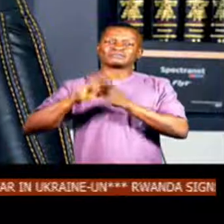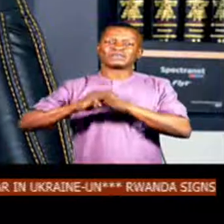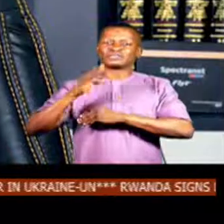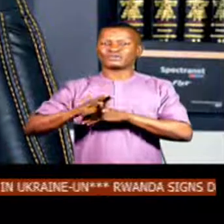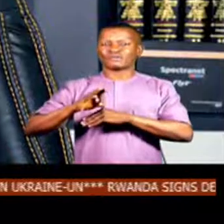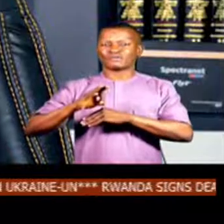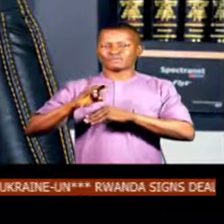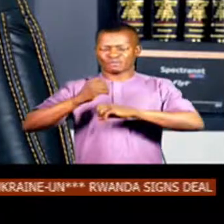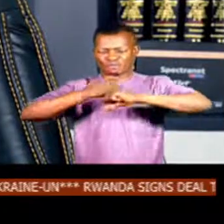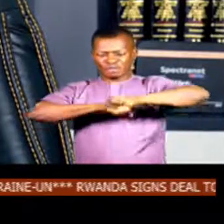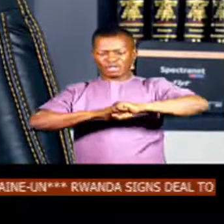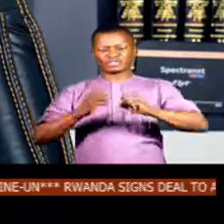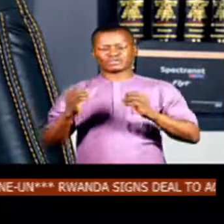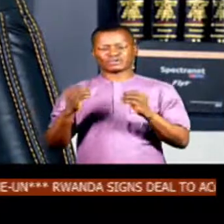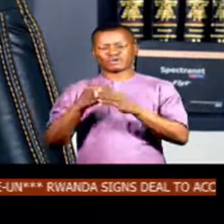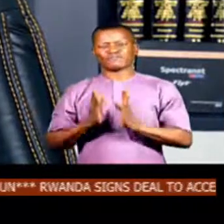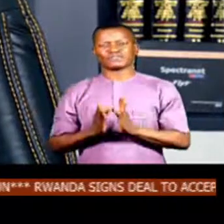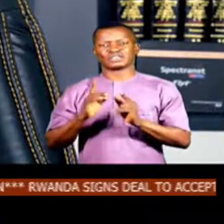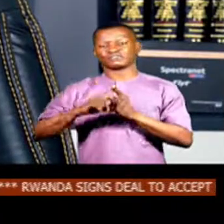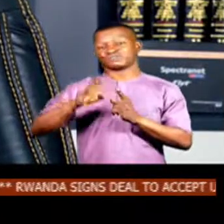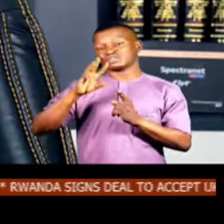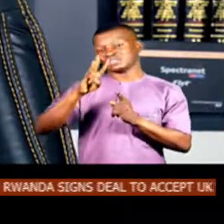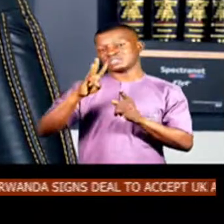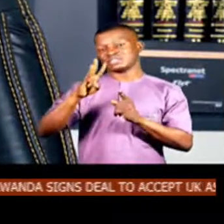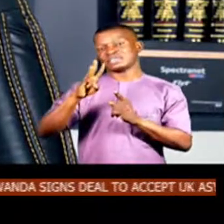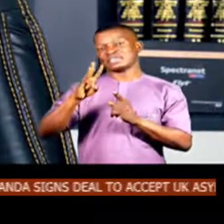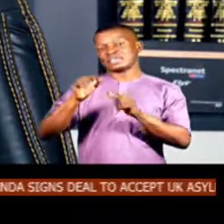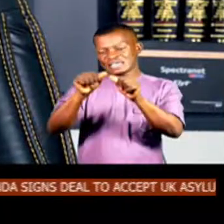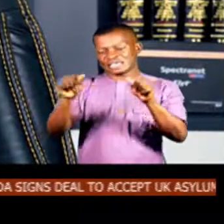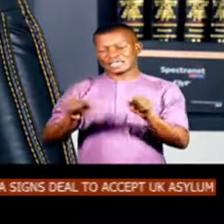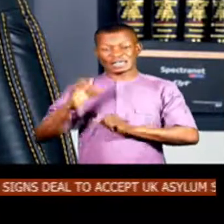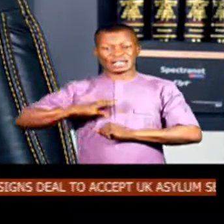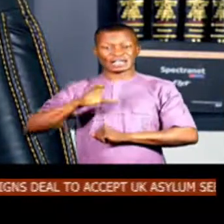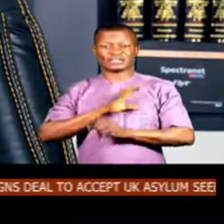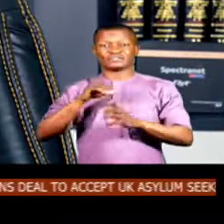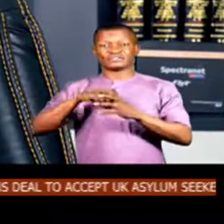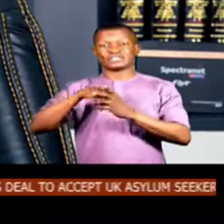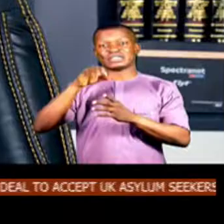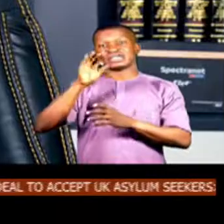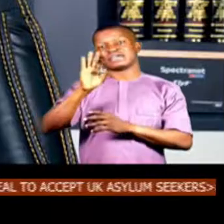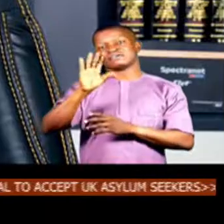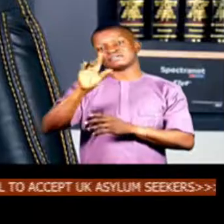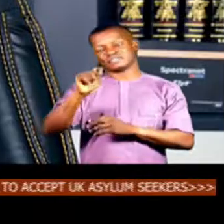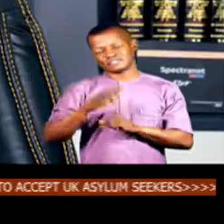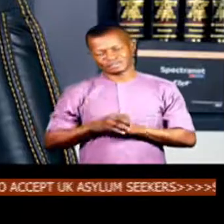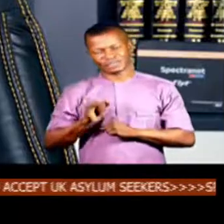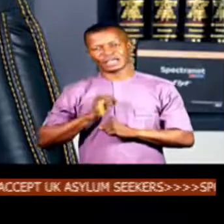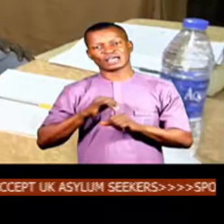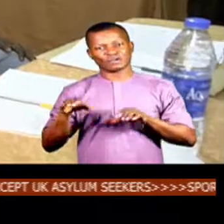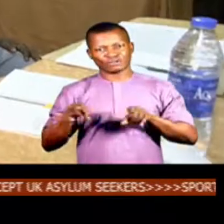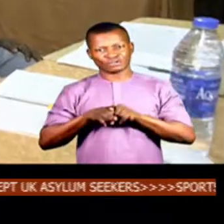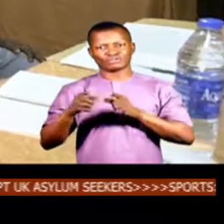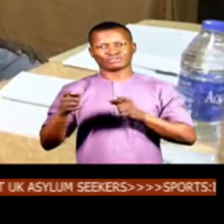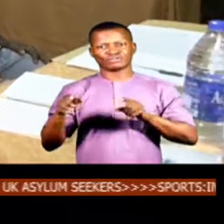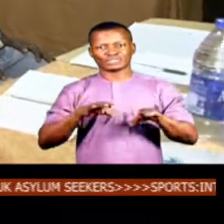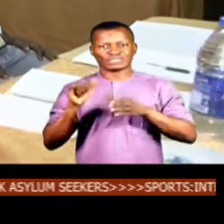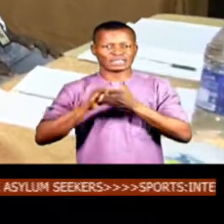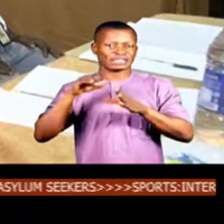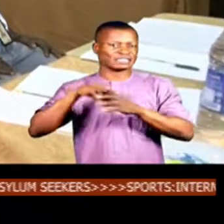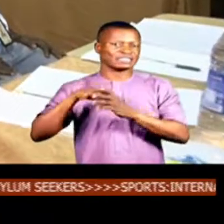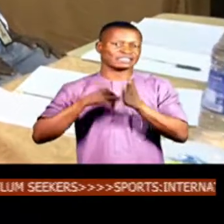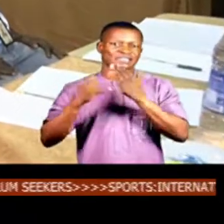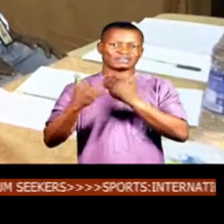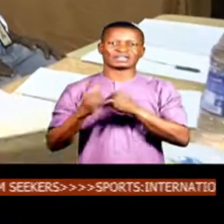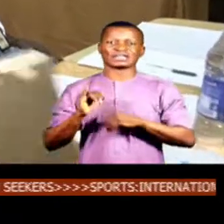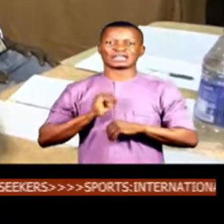the 6 area council of Abuja, which was something I did in January. So I was able